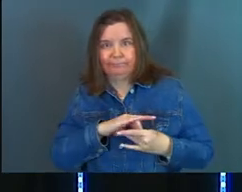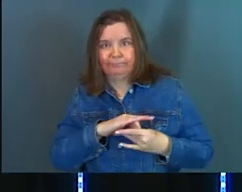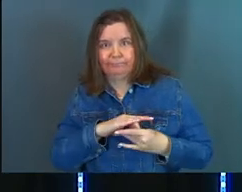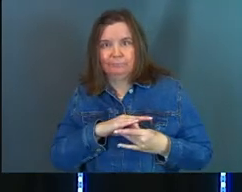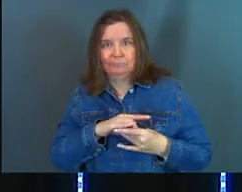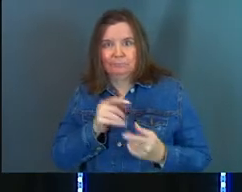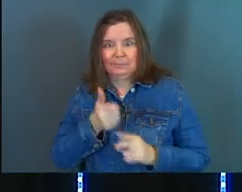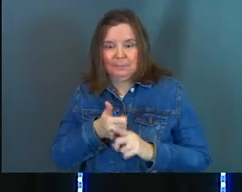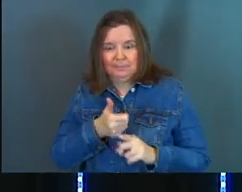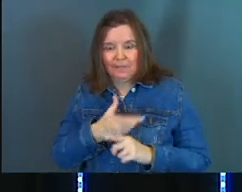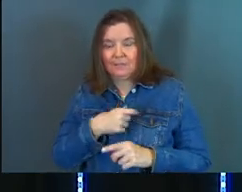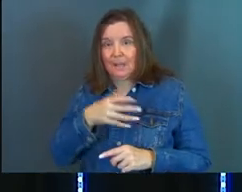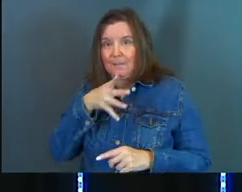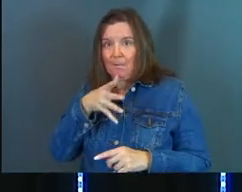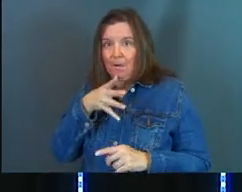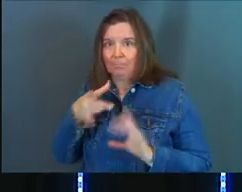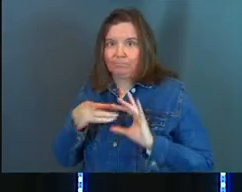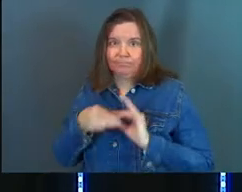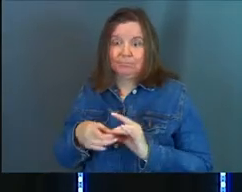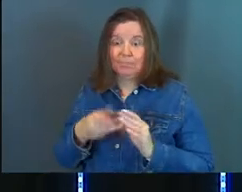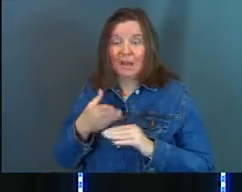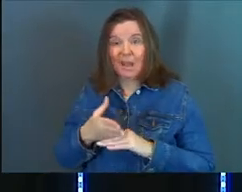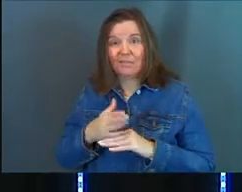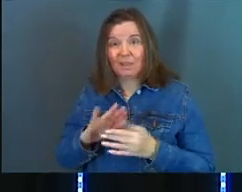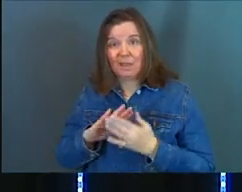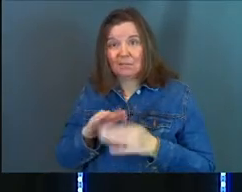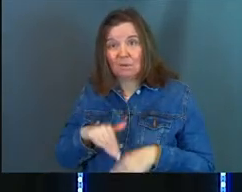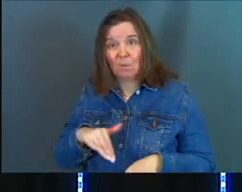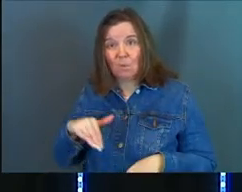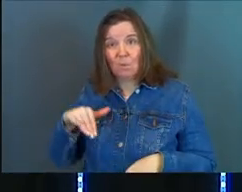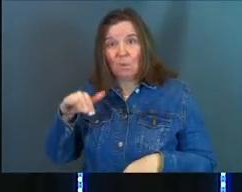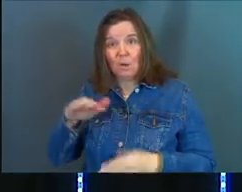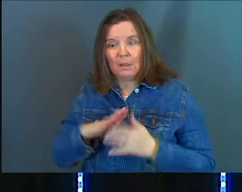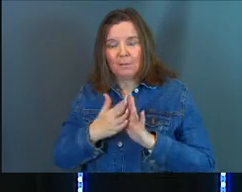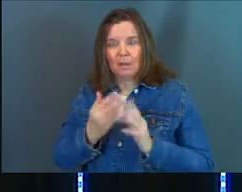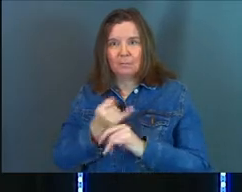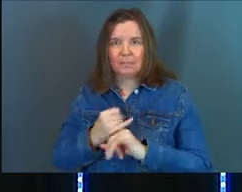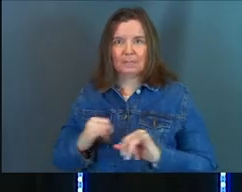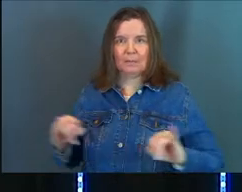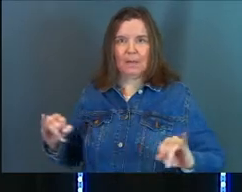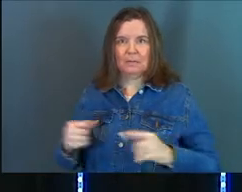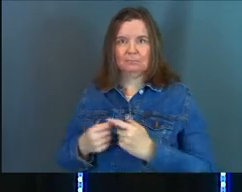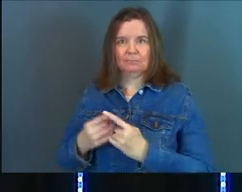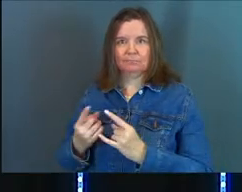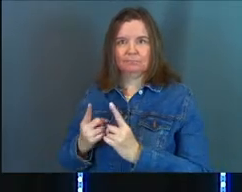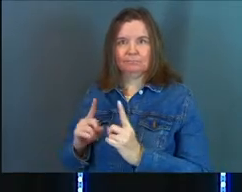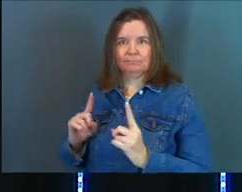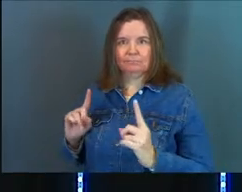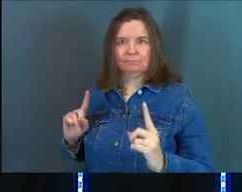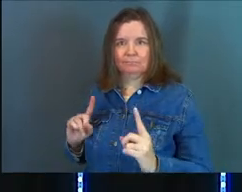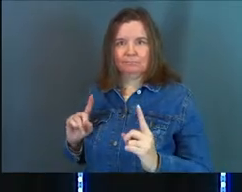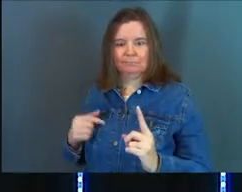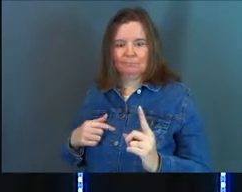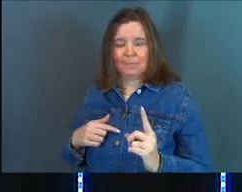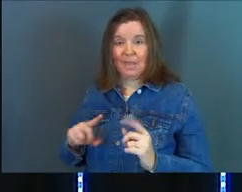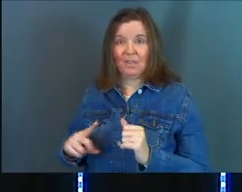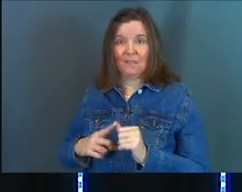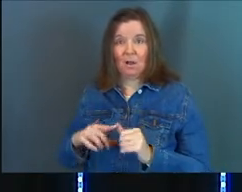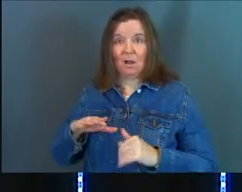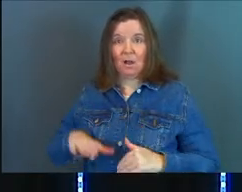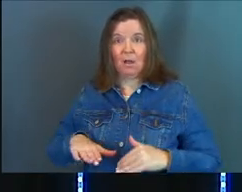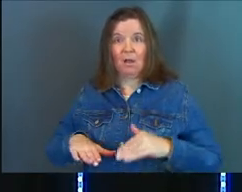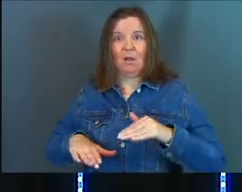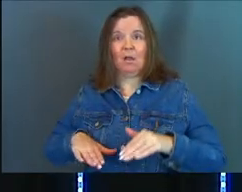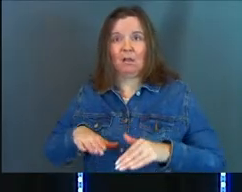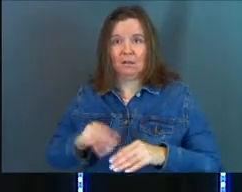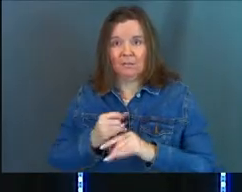and mama. But after that, they kind of grow out of that and they become independent, do they not? And they start to take those first few